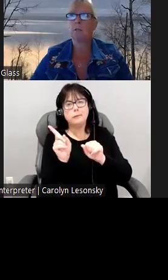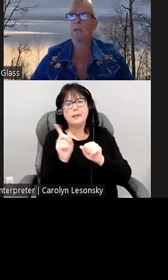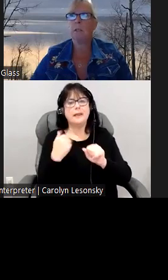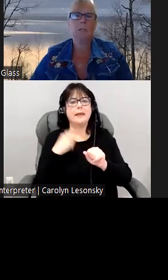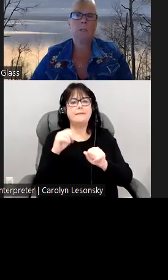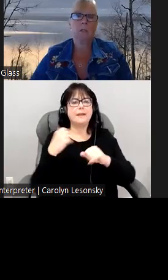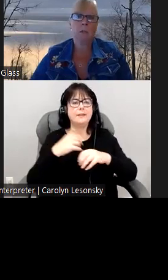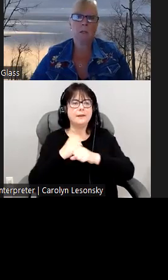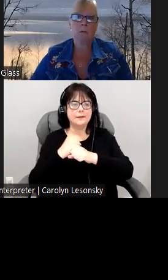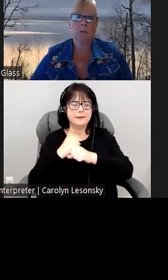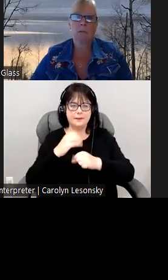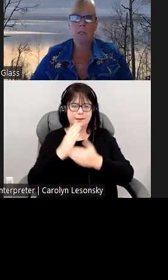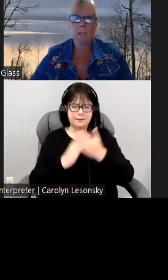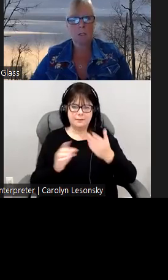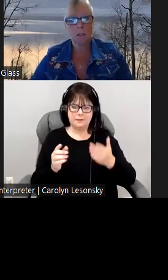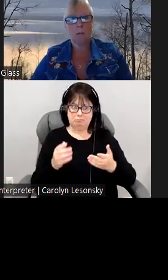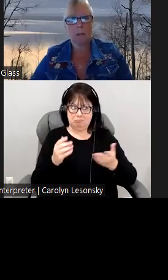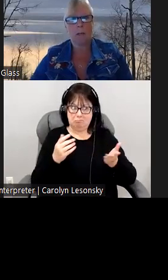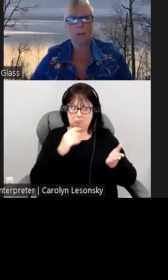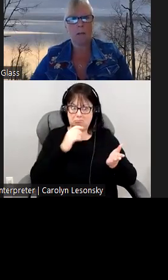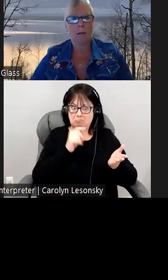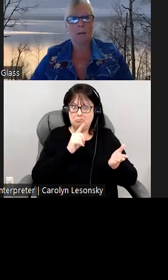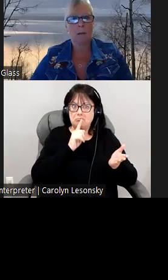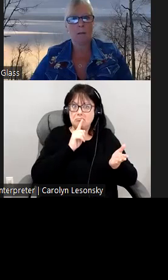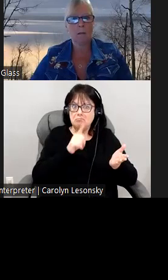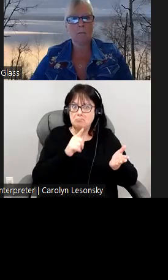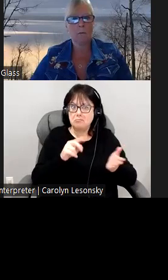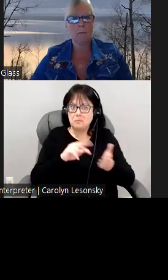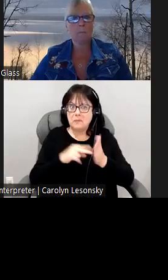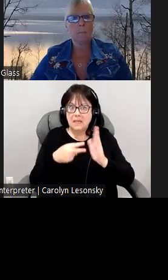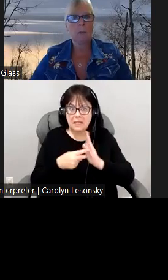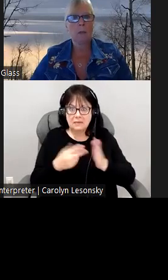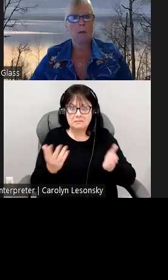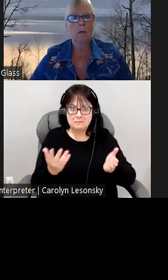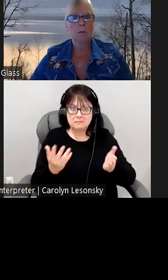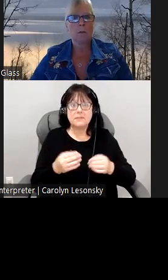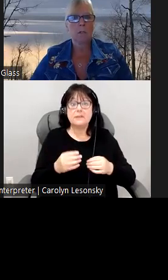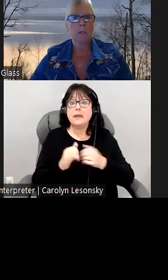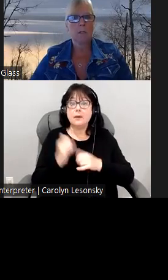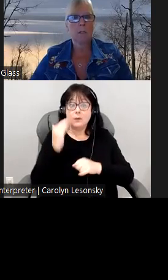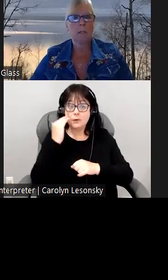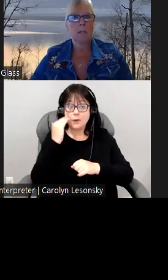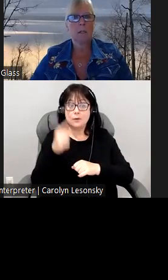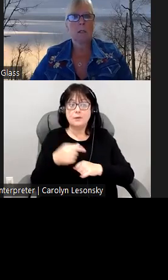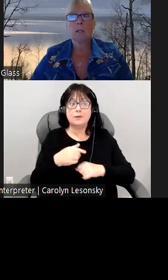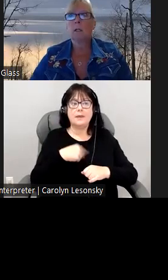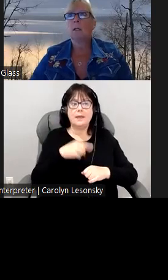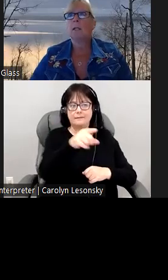abbreviations like PDB, and you may not know necessarily what they stand for. So there is a nice